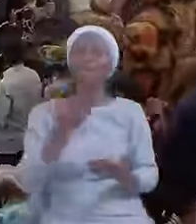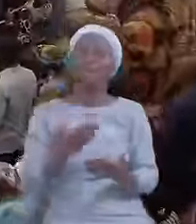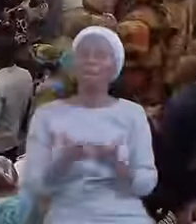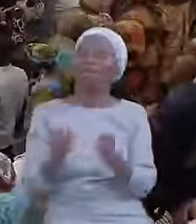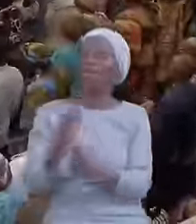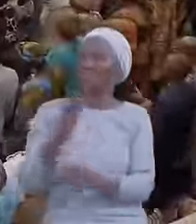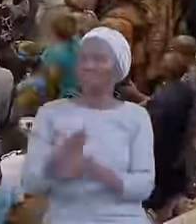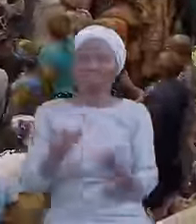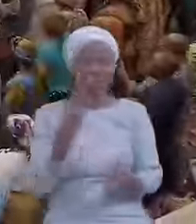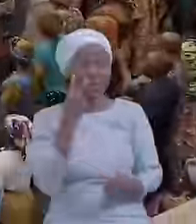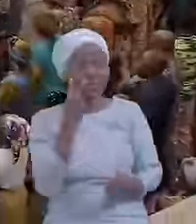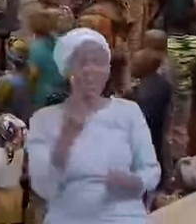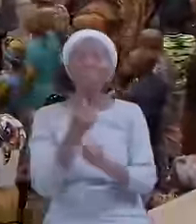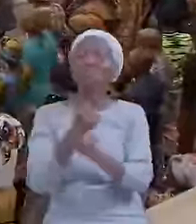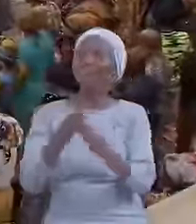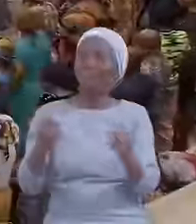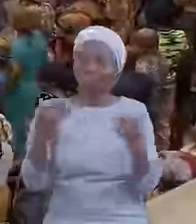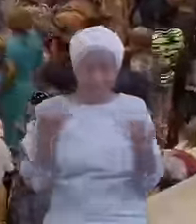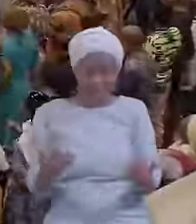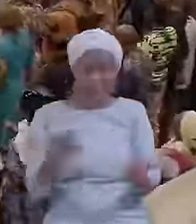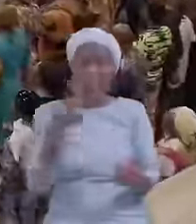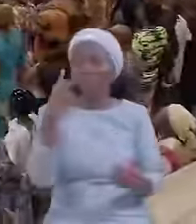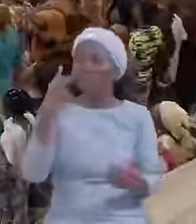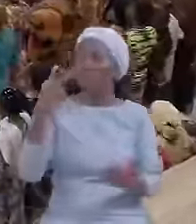see salvation, you see well.